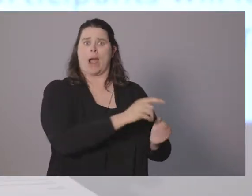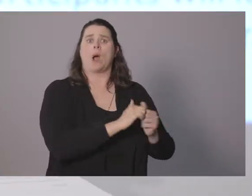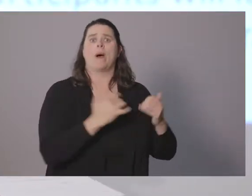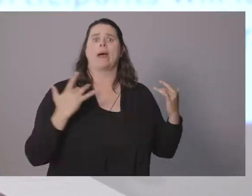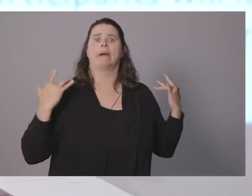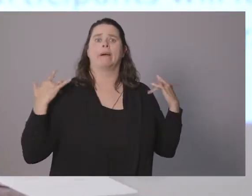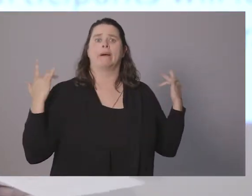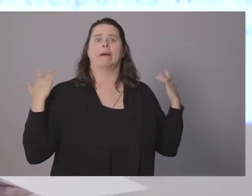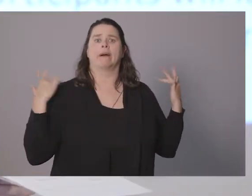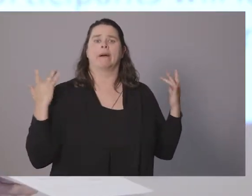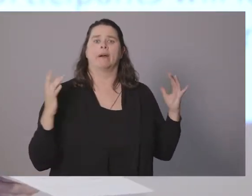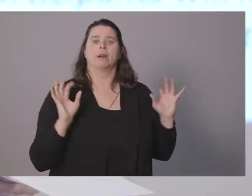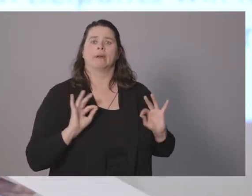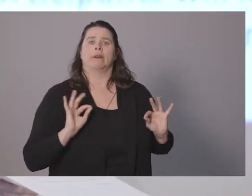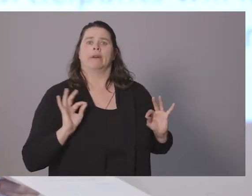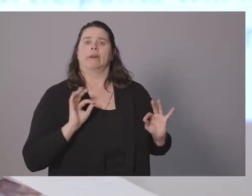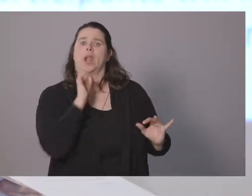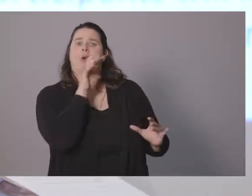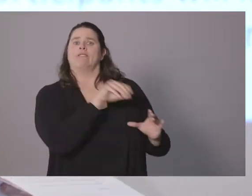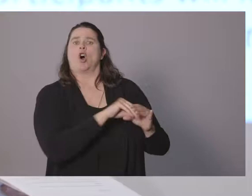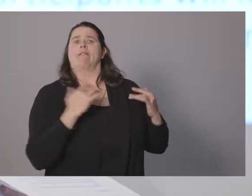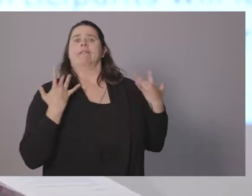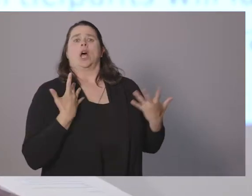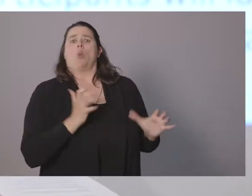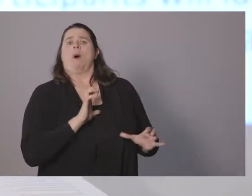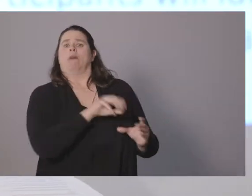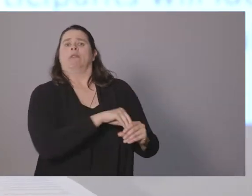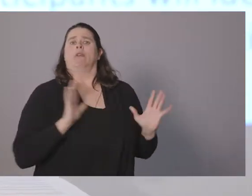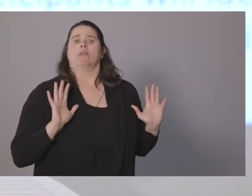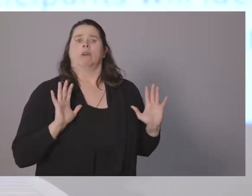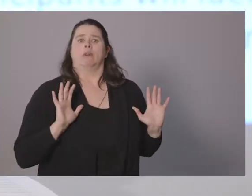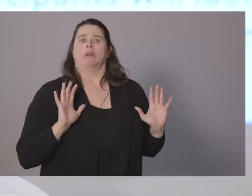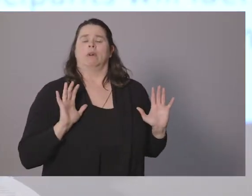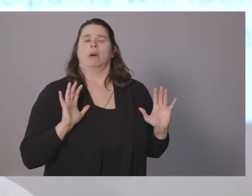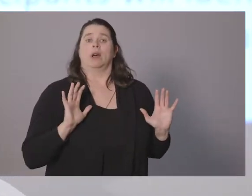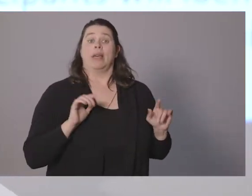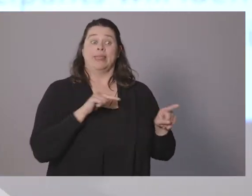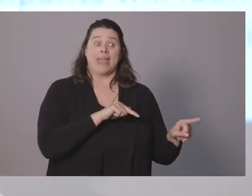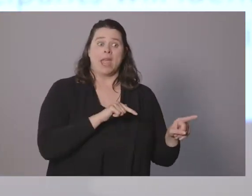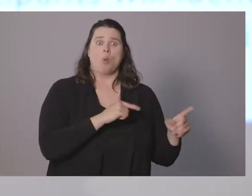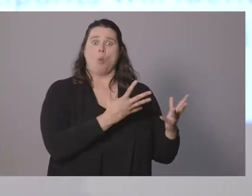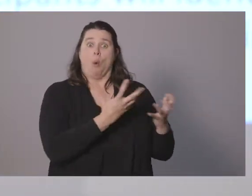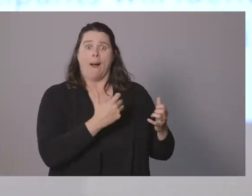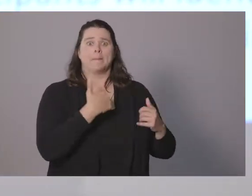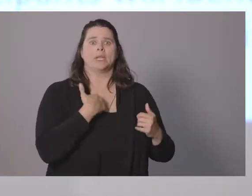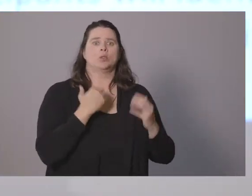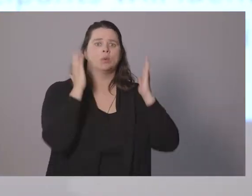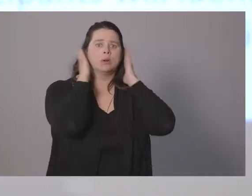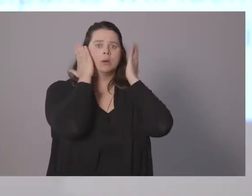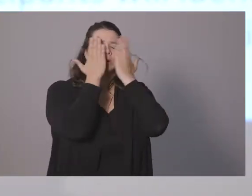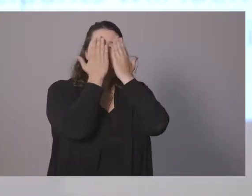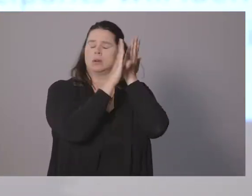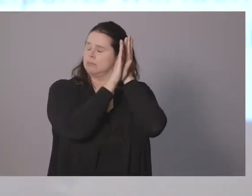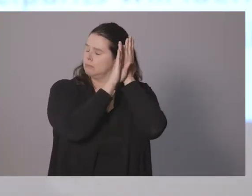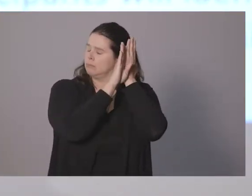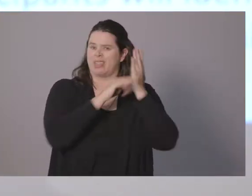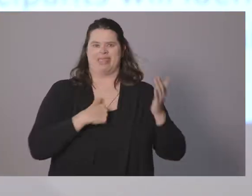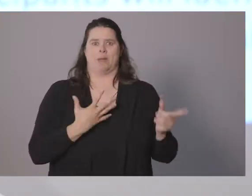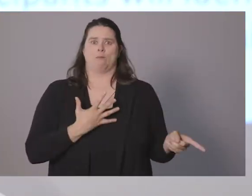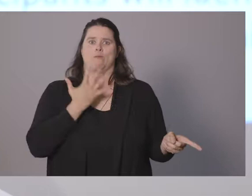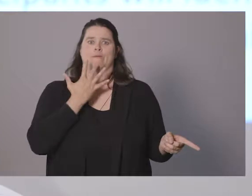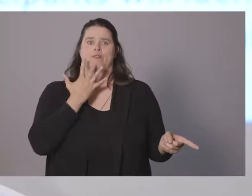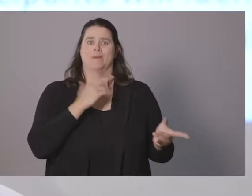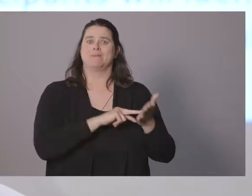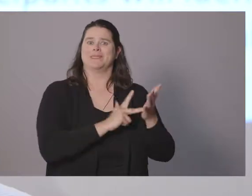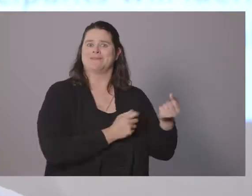desire to see, hear, and speak no evil. The victim, on the contrary, asks the bystander to share in the